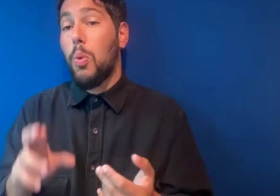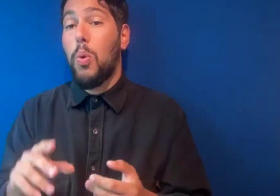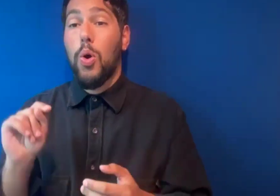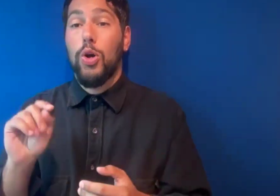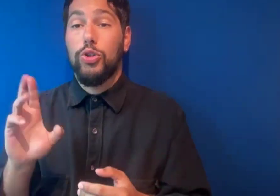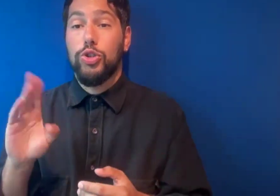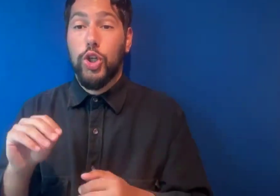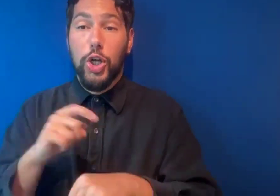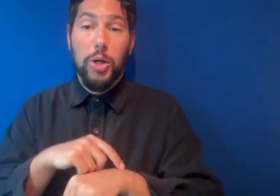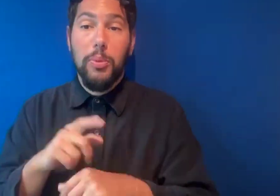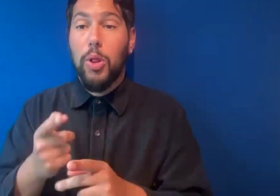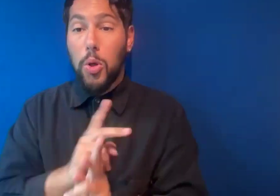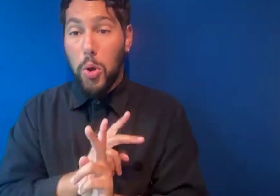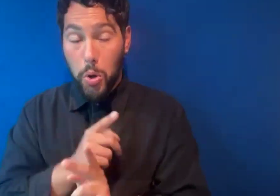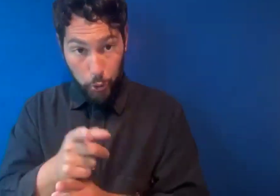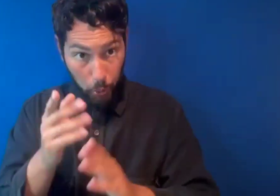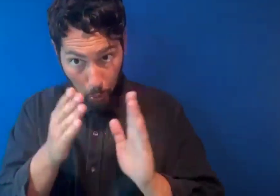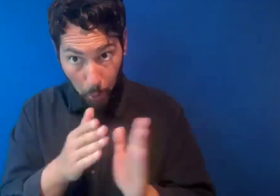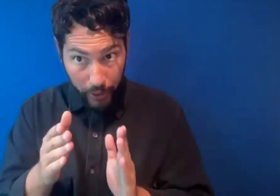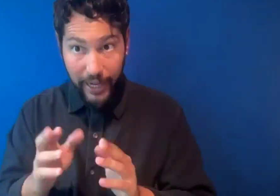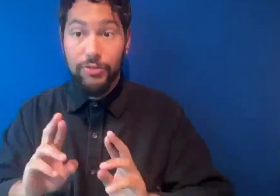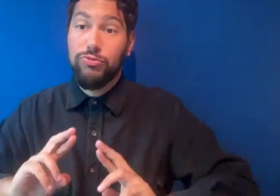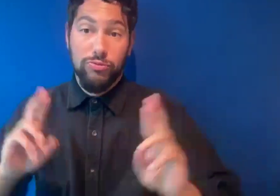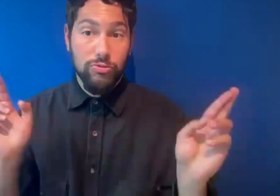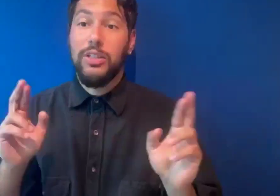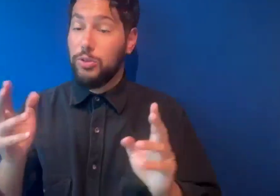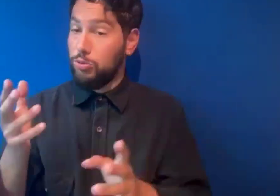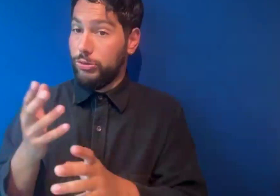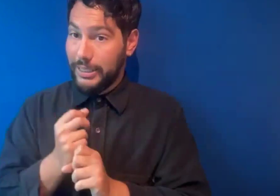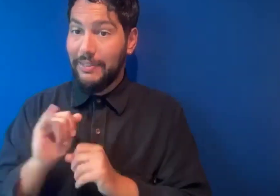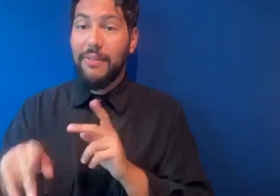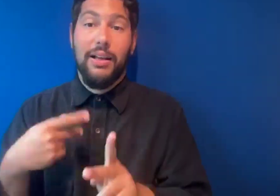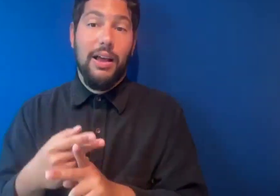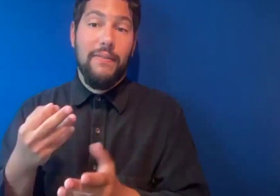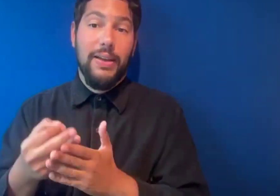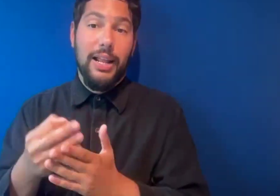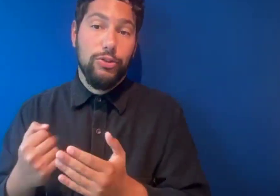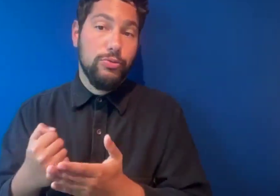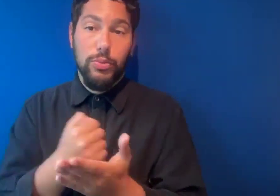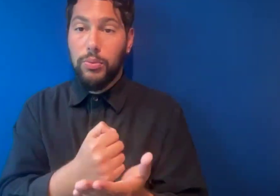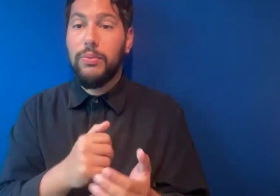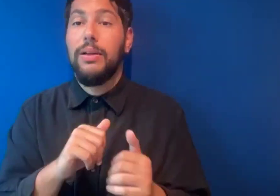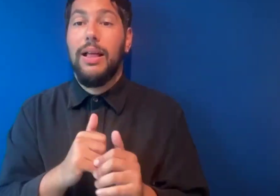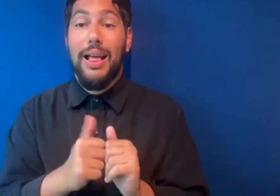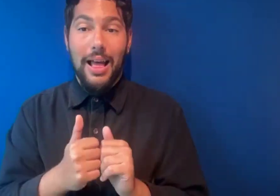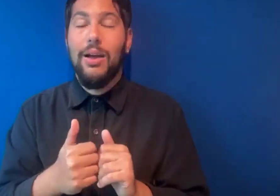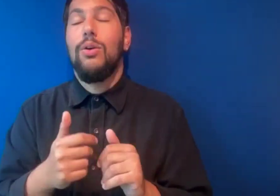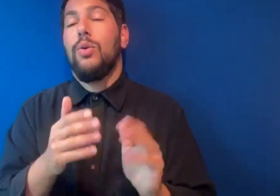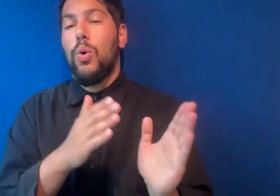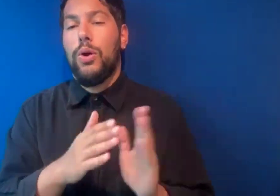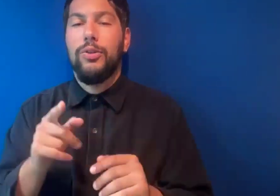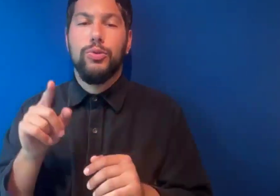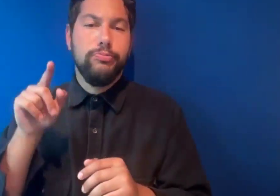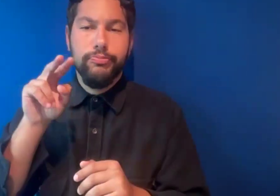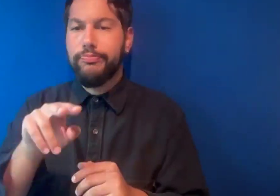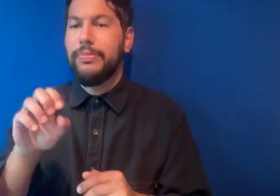Are you organized and prepared to receive this kind of financing? And the way you get organized and prepared is by going to the SBA